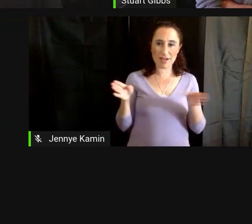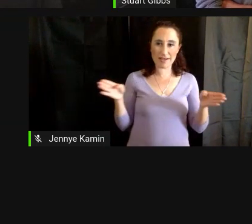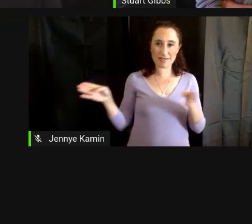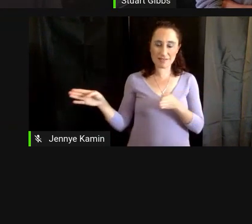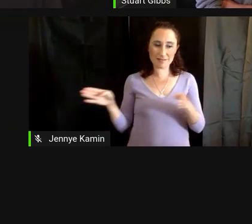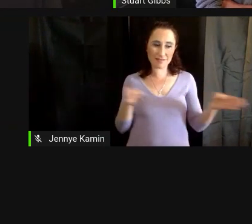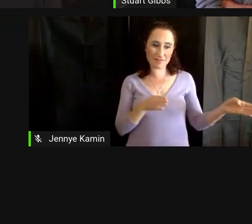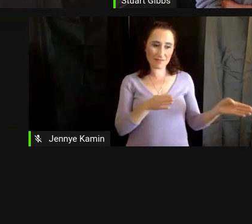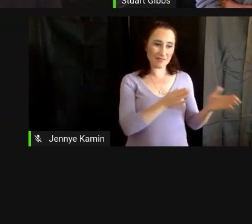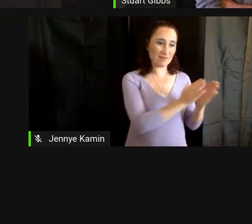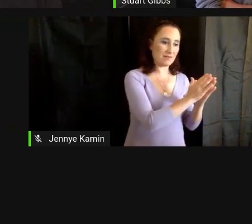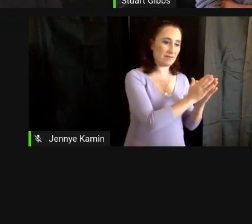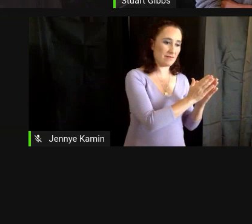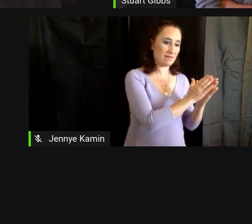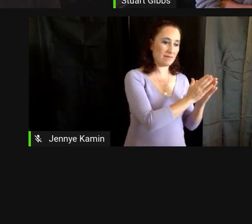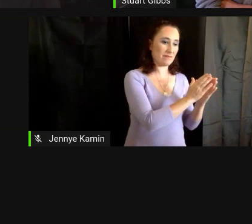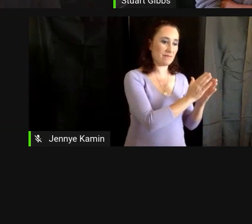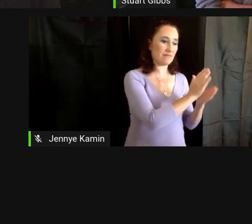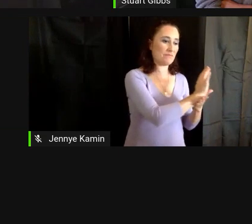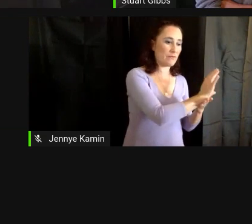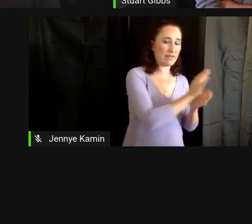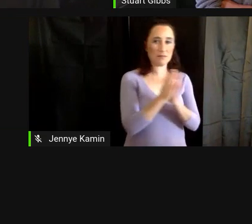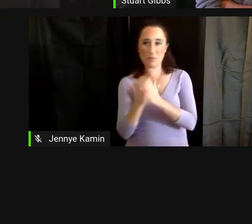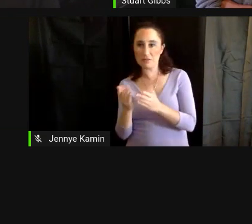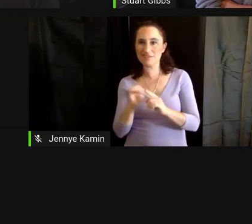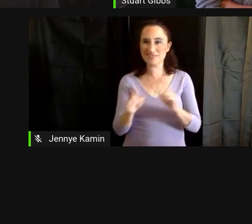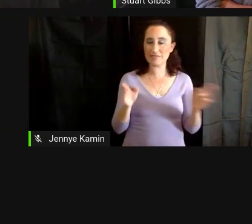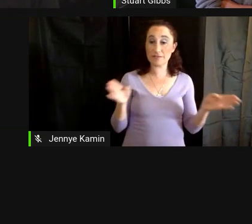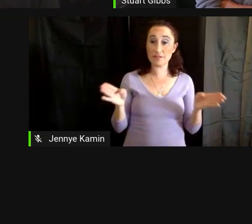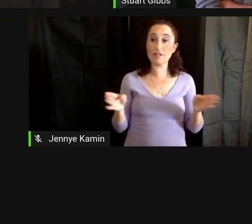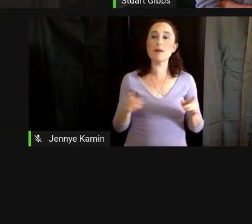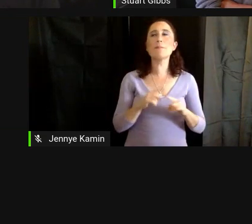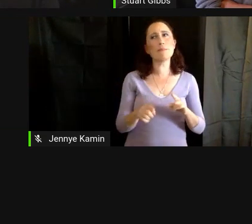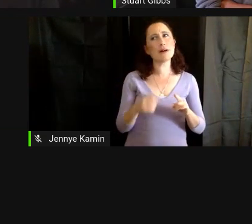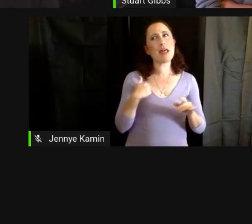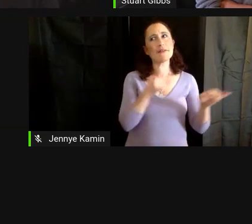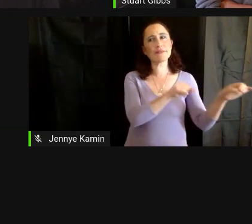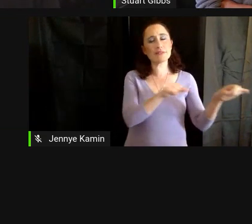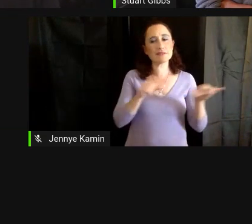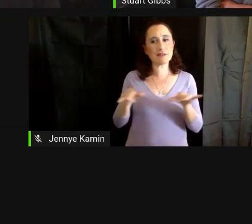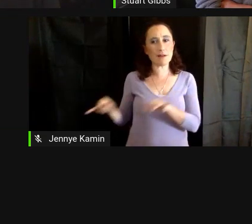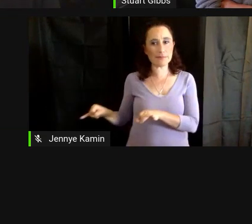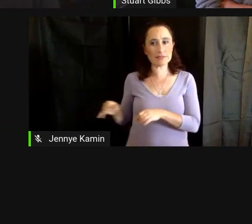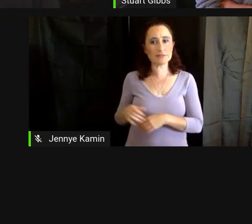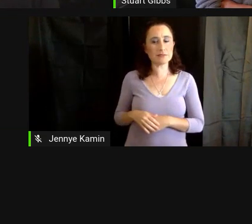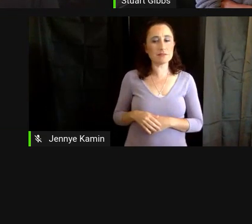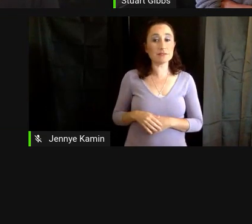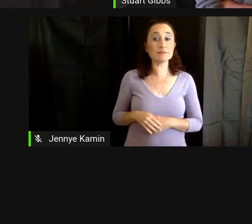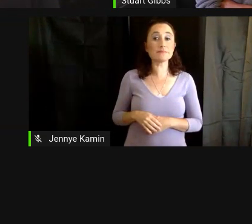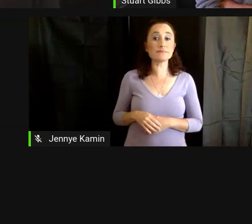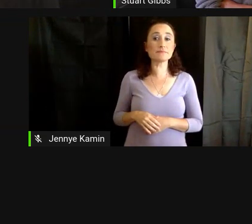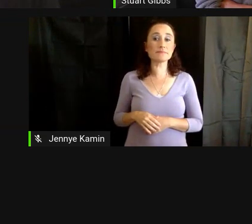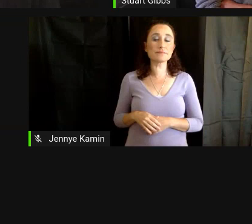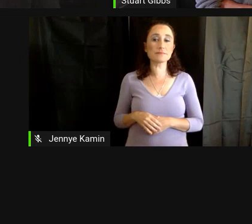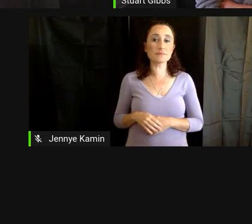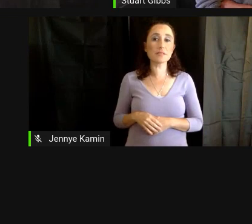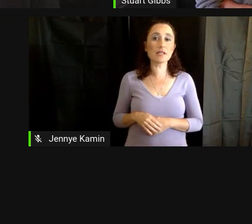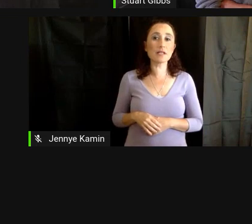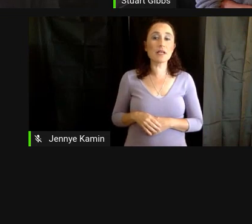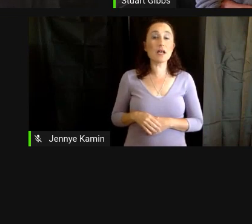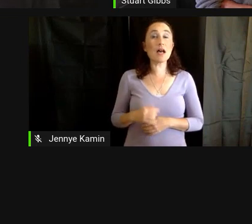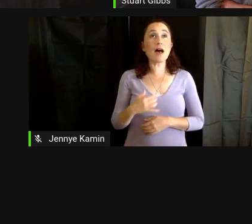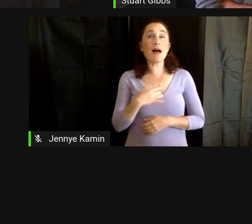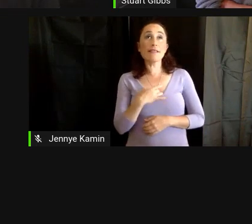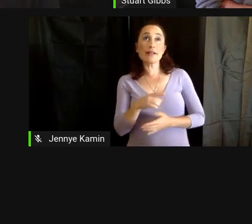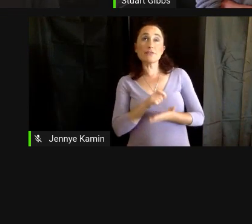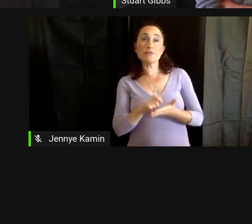but they also have so much in common. So I don't know. I like to picture, I like to write books that feel like